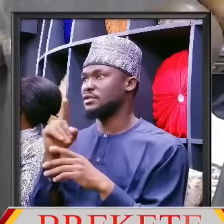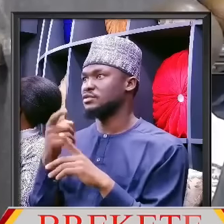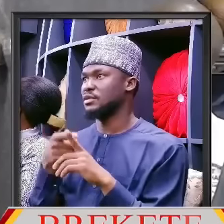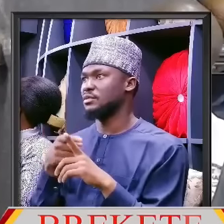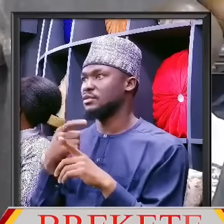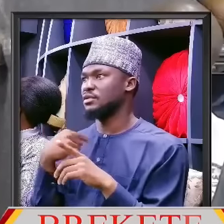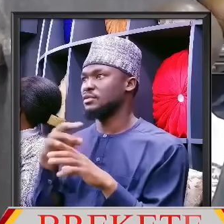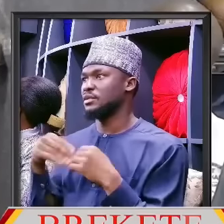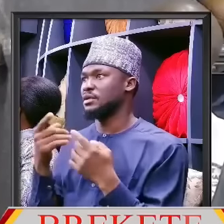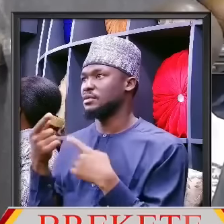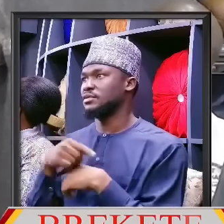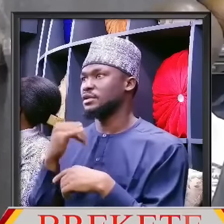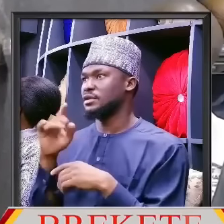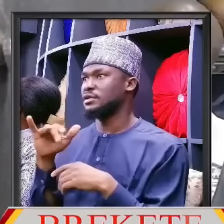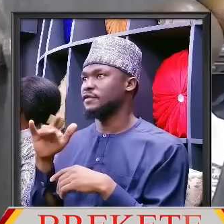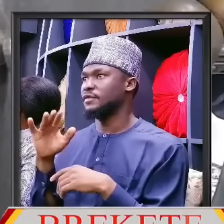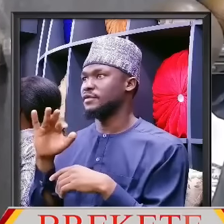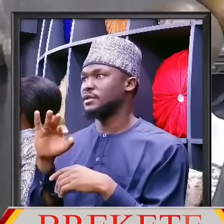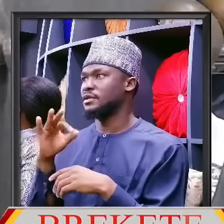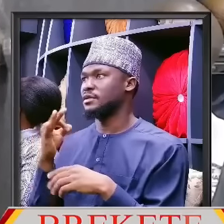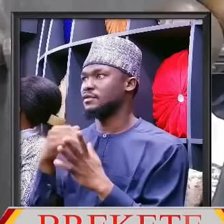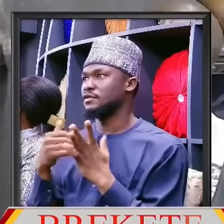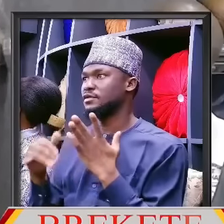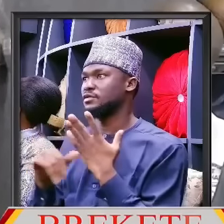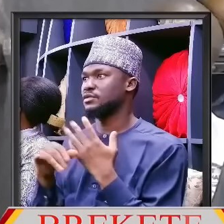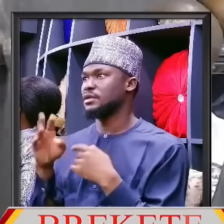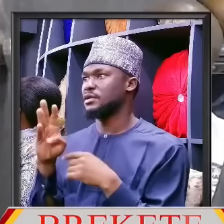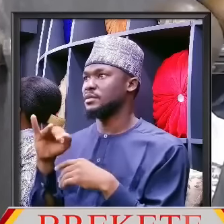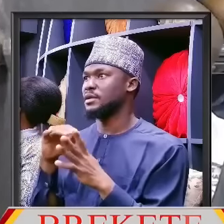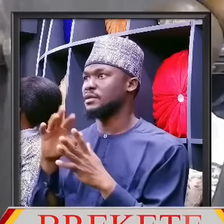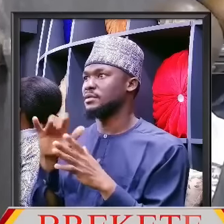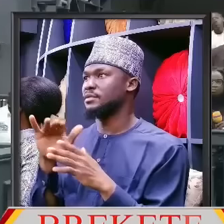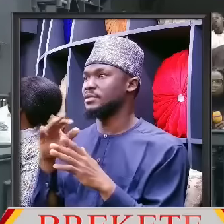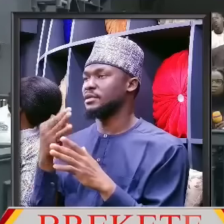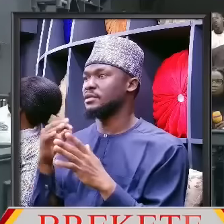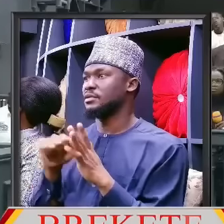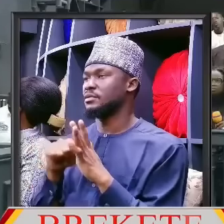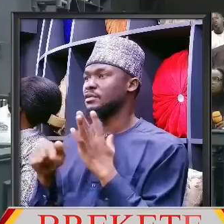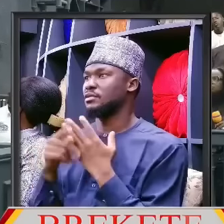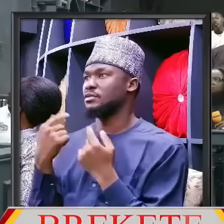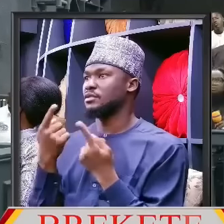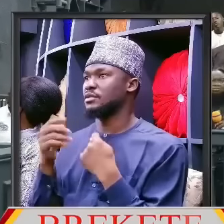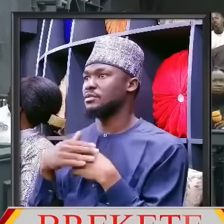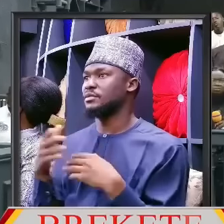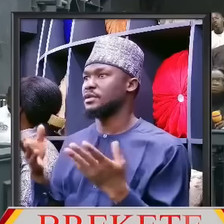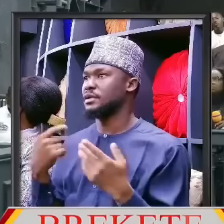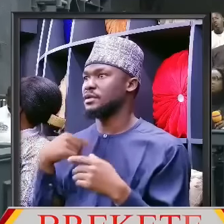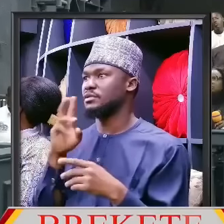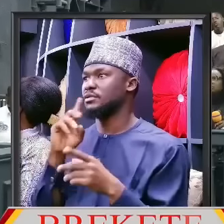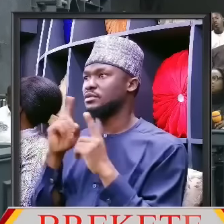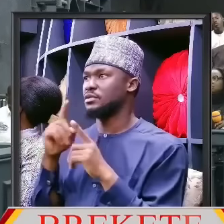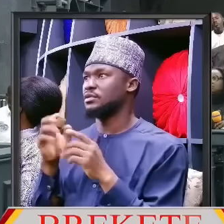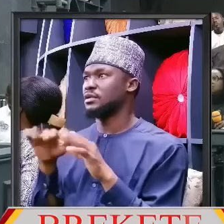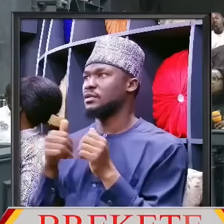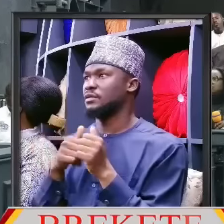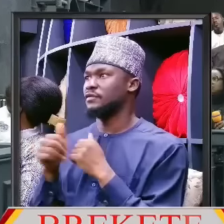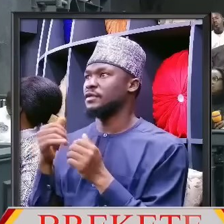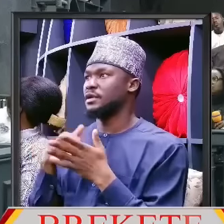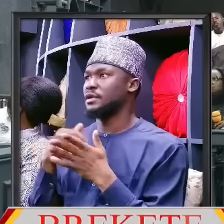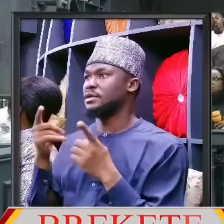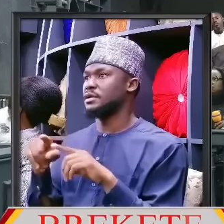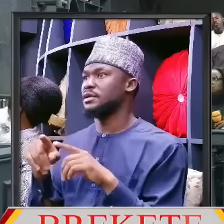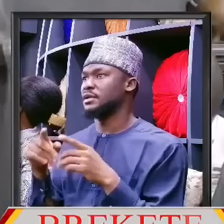with the give today, 9th, 15th day of July. By 15th August, we go come back here, we go talk how far away they